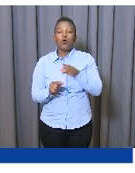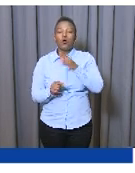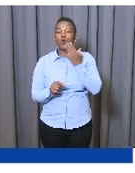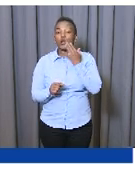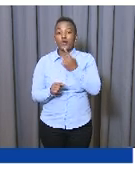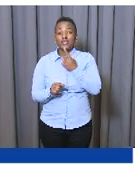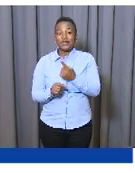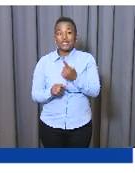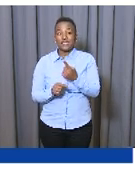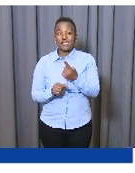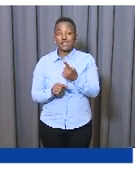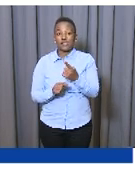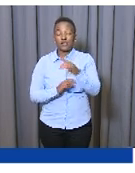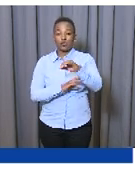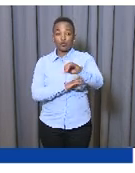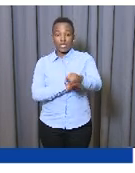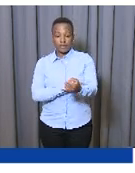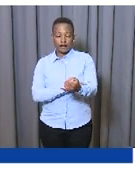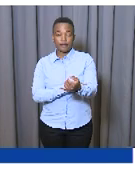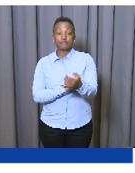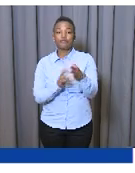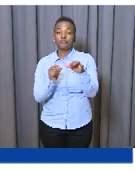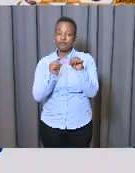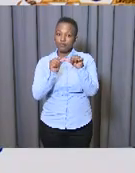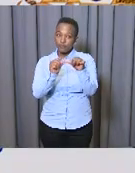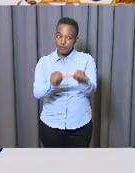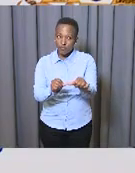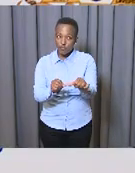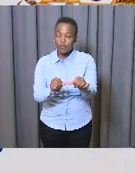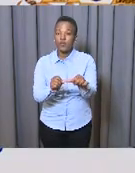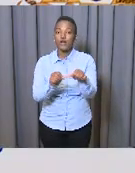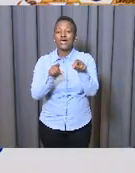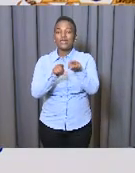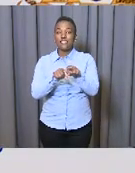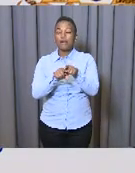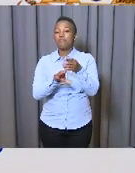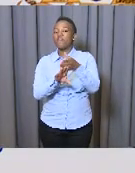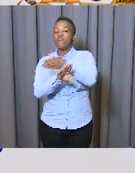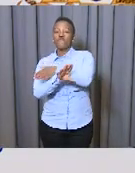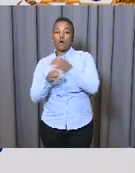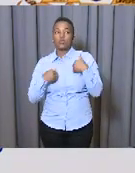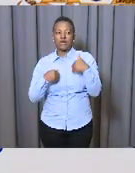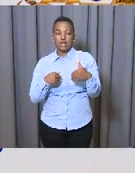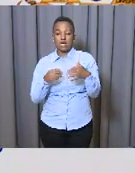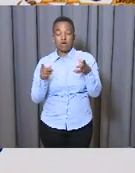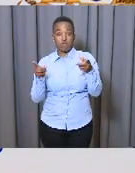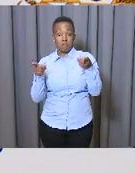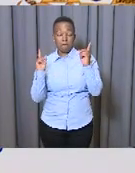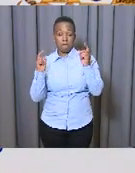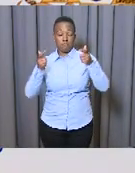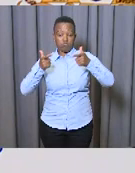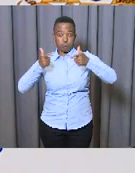Johannesburg, continues to be, but it was, even from the beginning, the epicenter. You see the